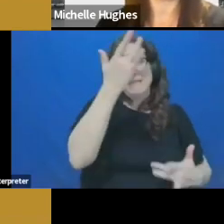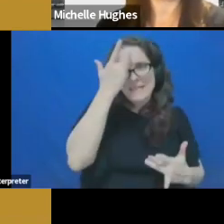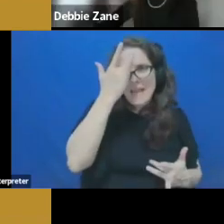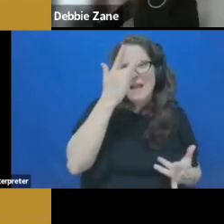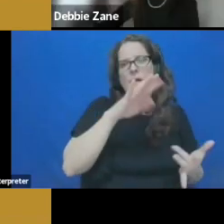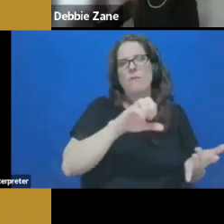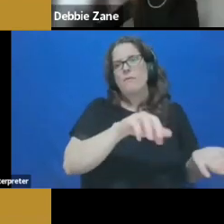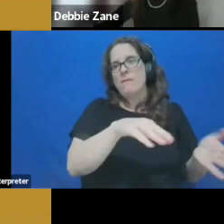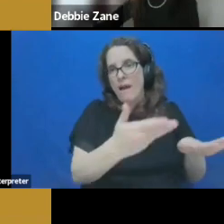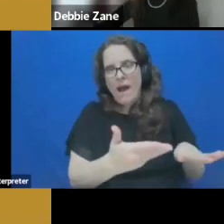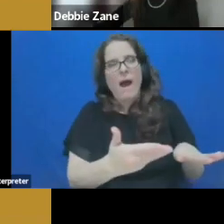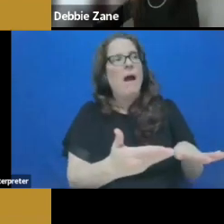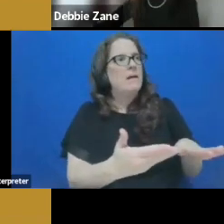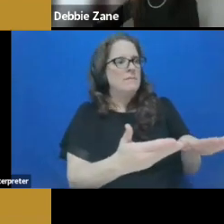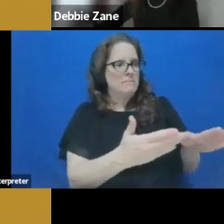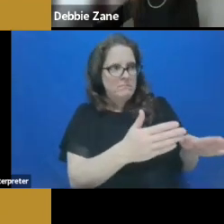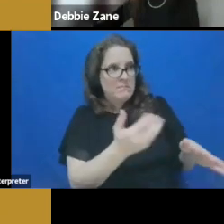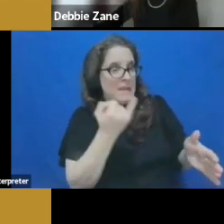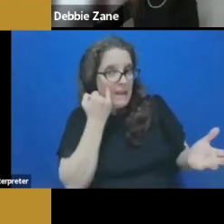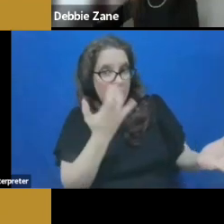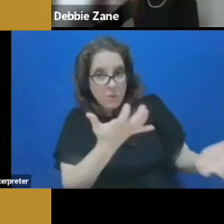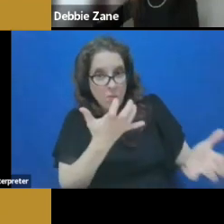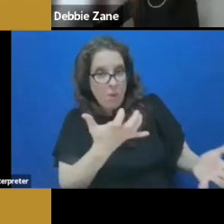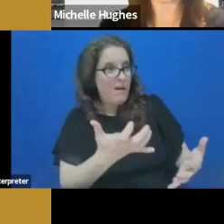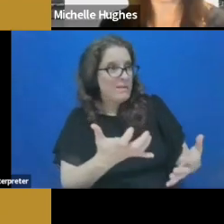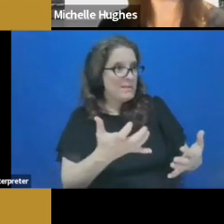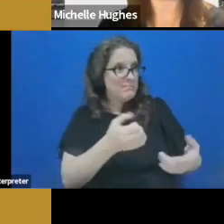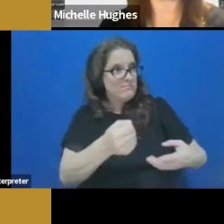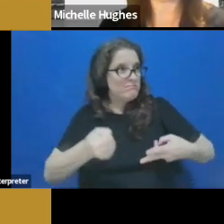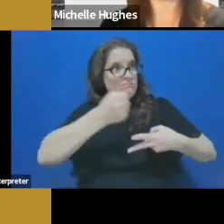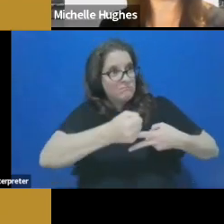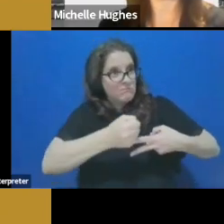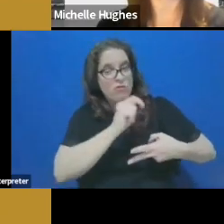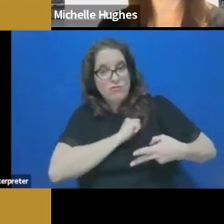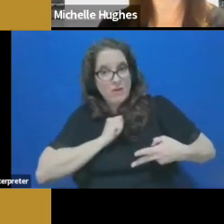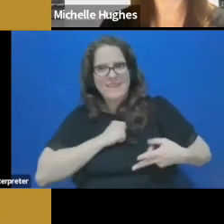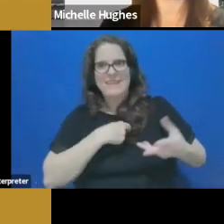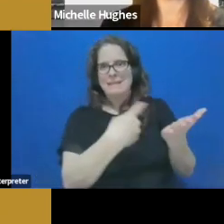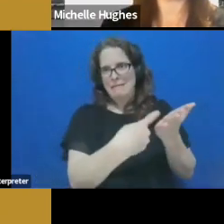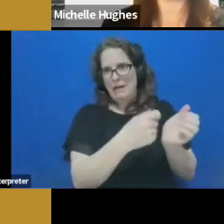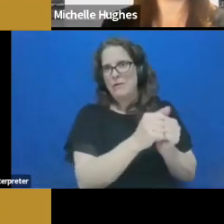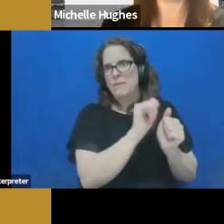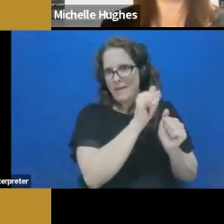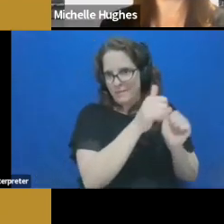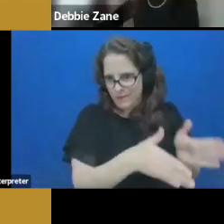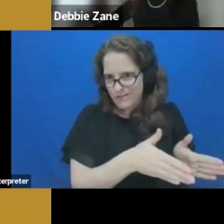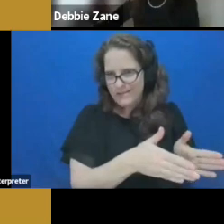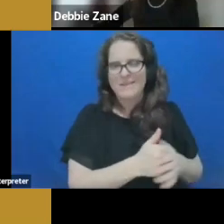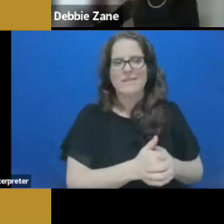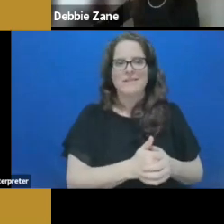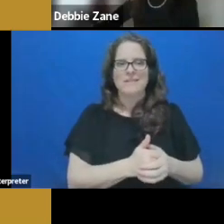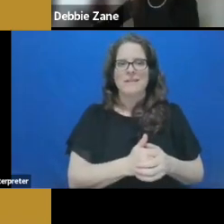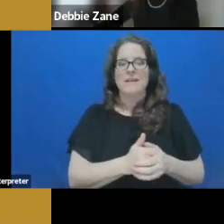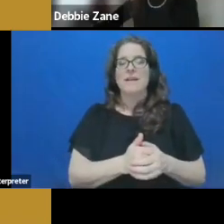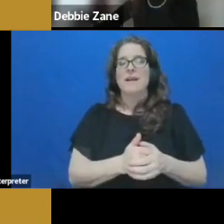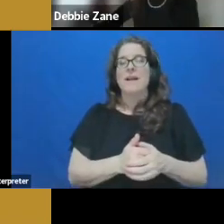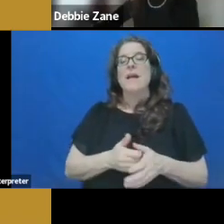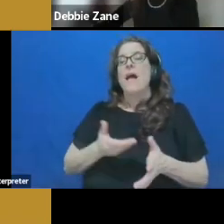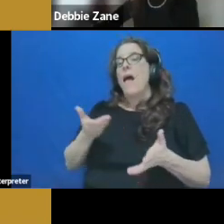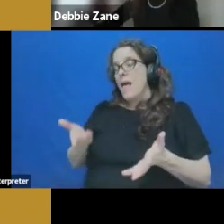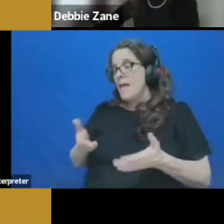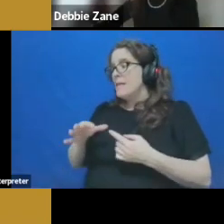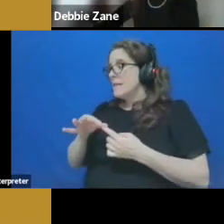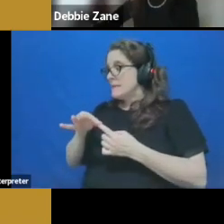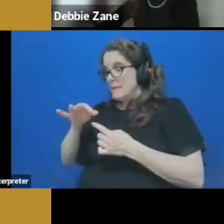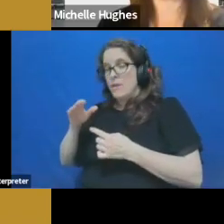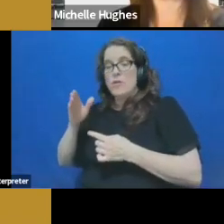caregiver. Preparation and communication ahead of time between beneficiary and trustee can go a long way in making